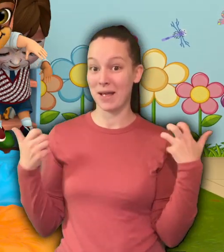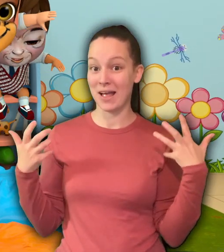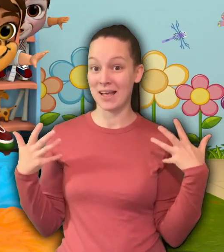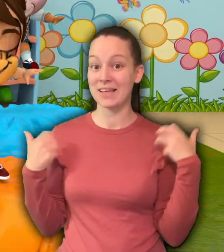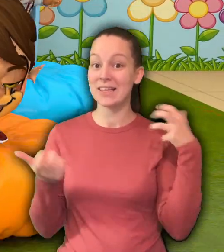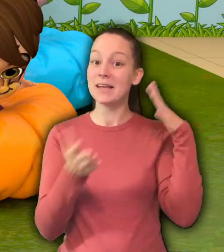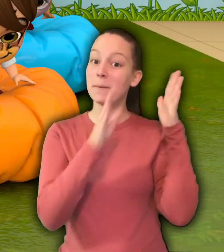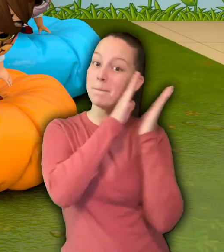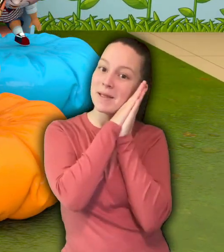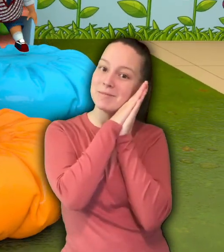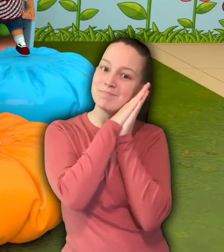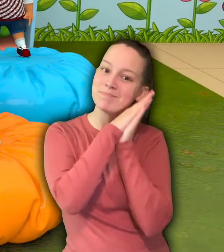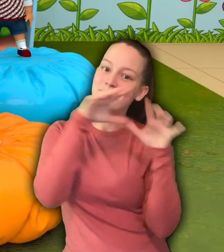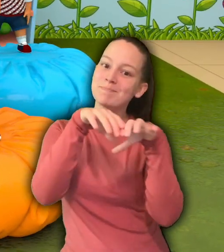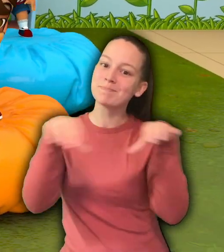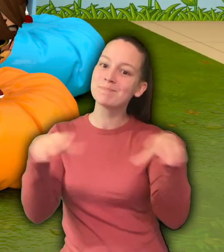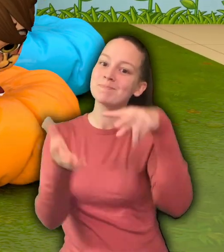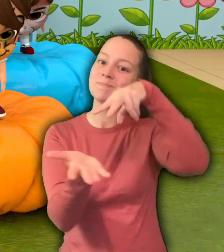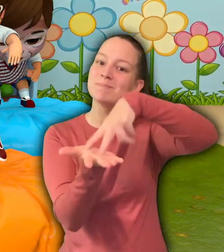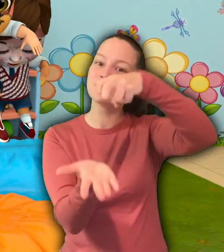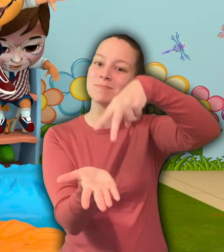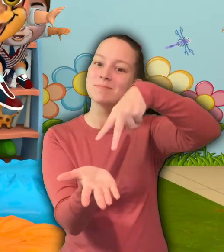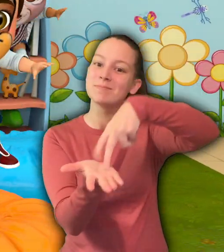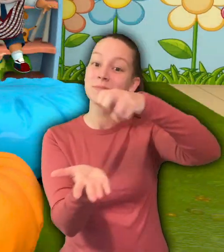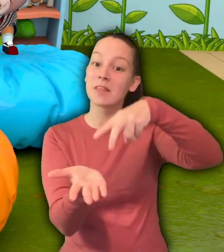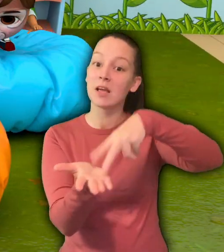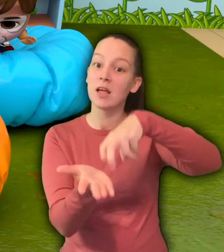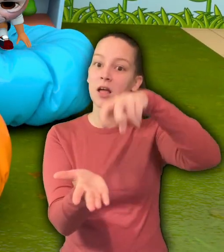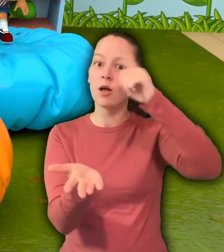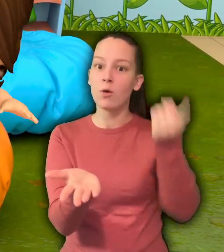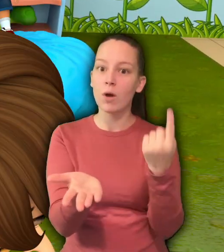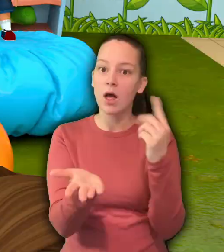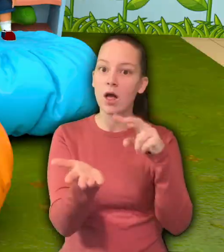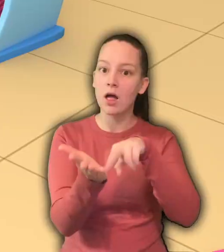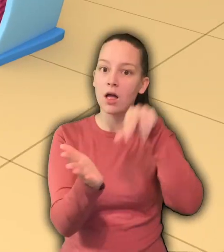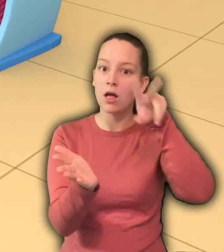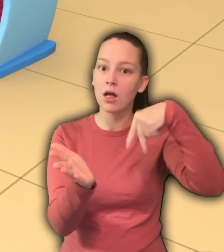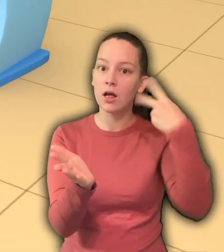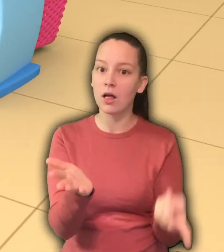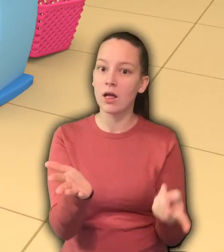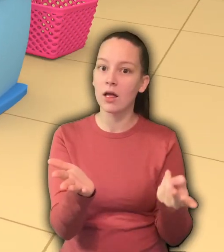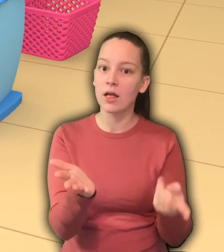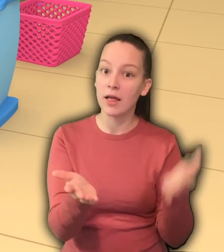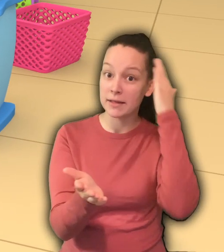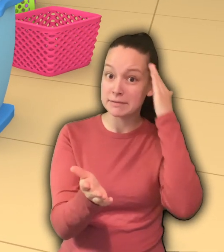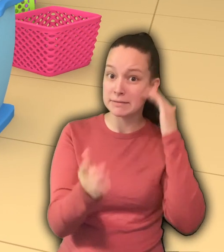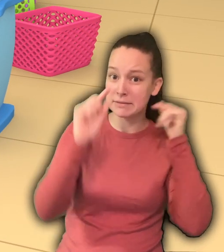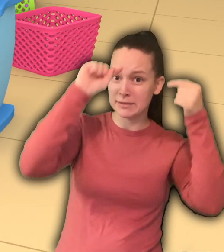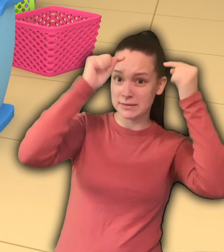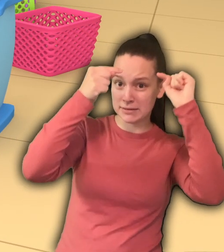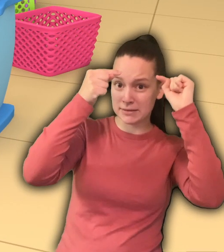Four little monkeys jumping on the bed. One fell off.